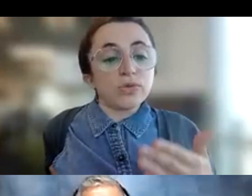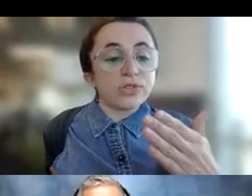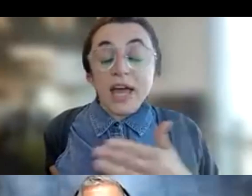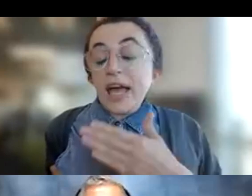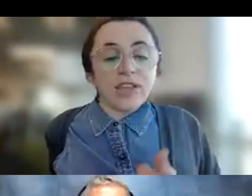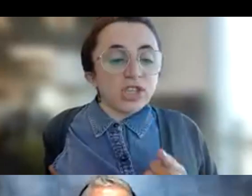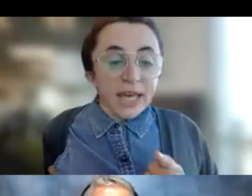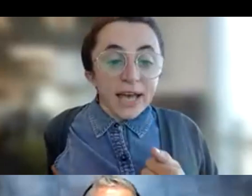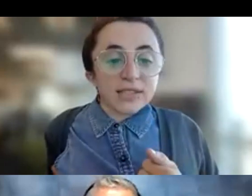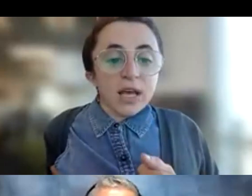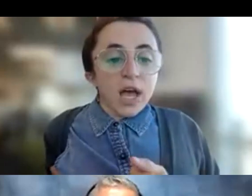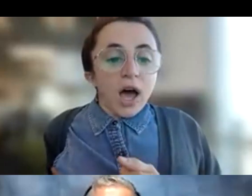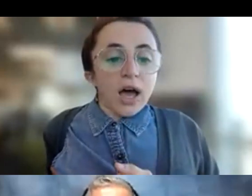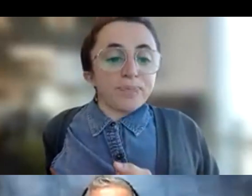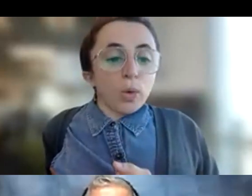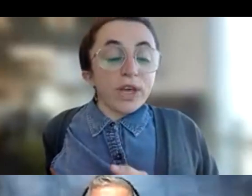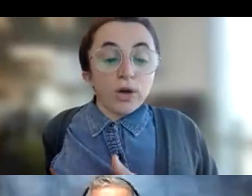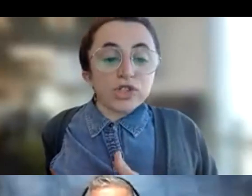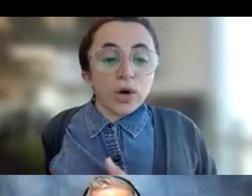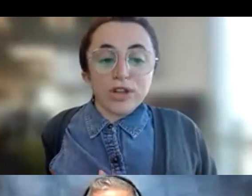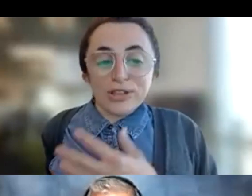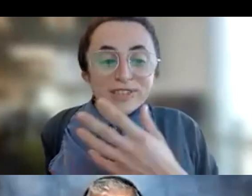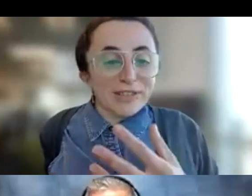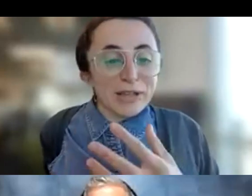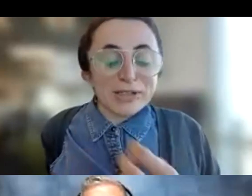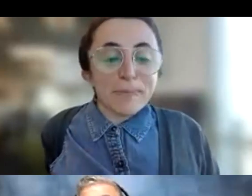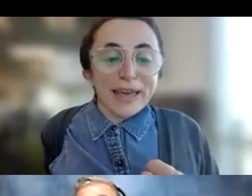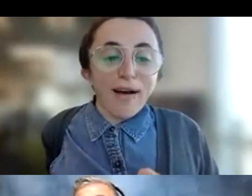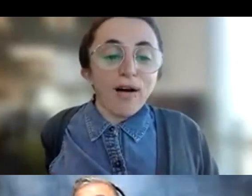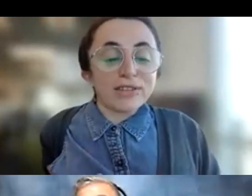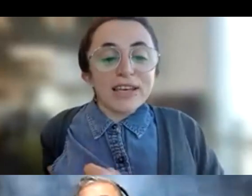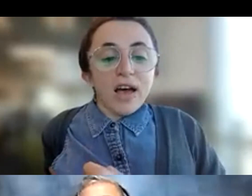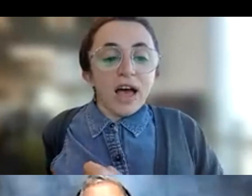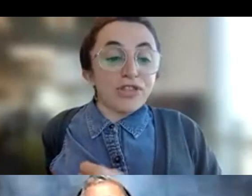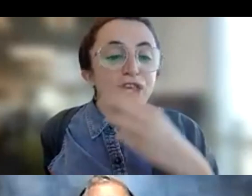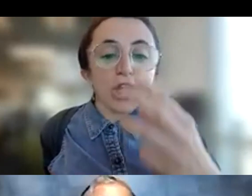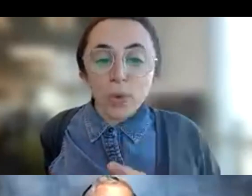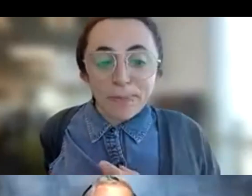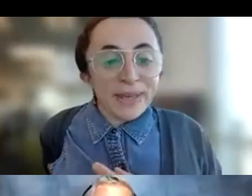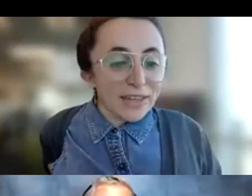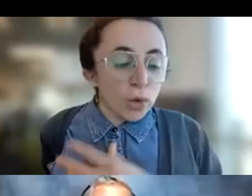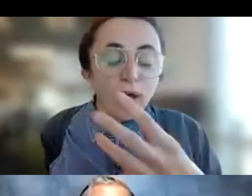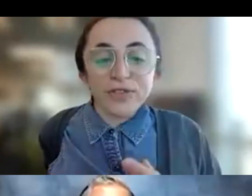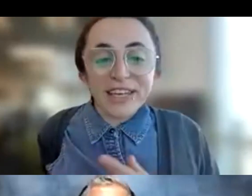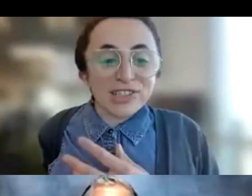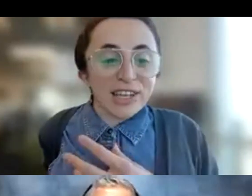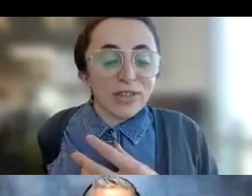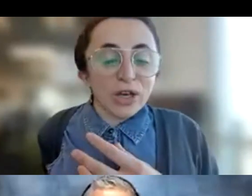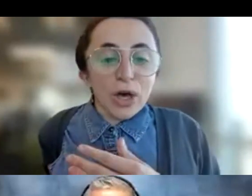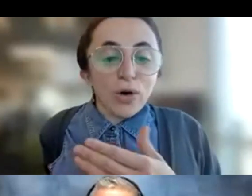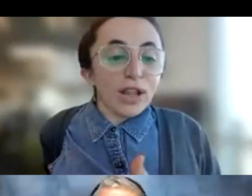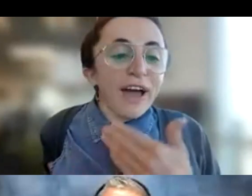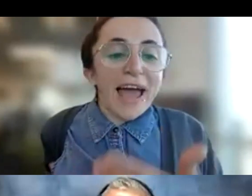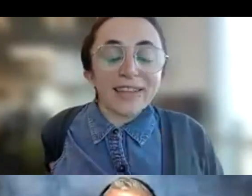who use HCBS. We also, there's something called the QAP,